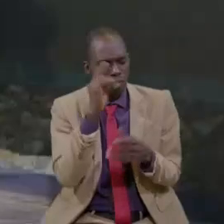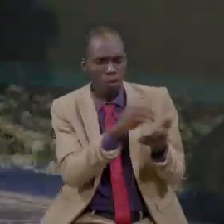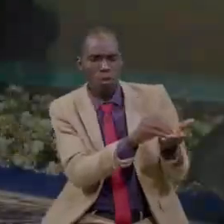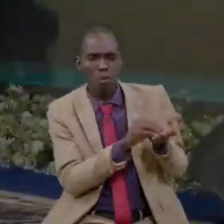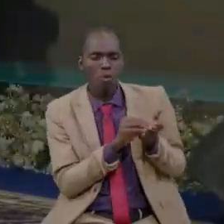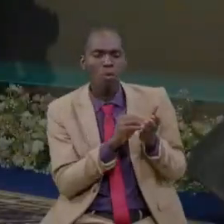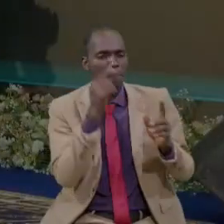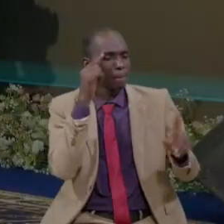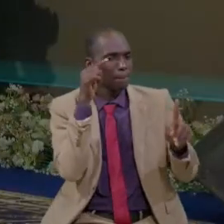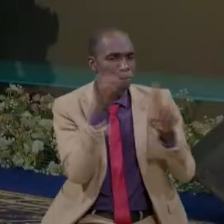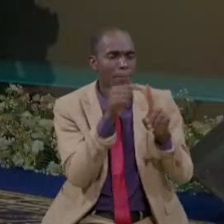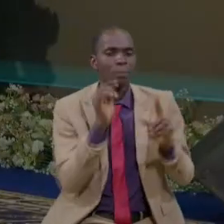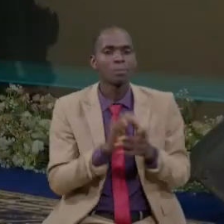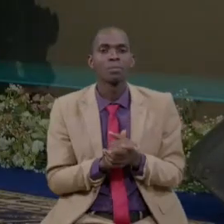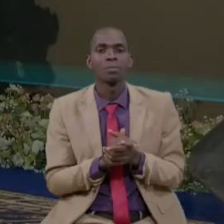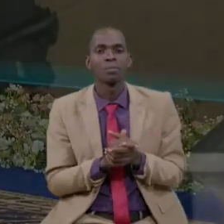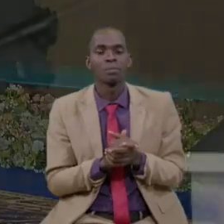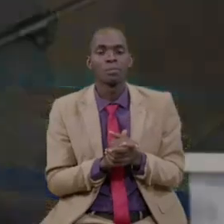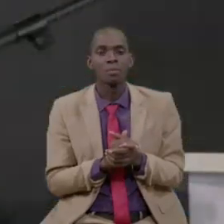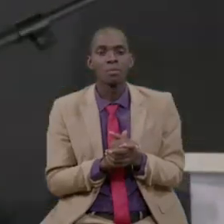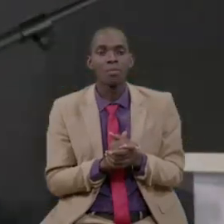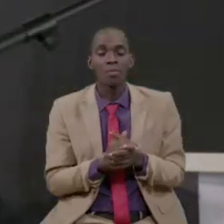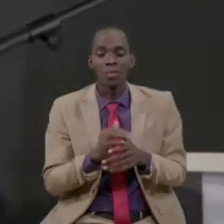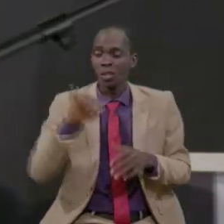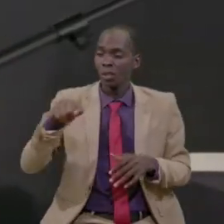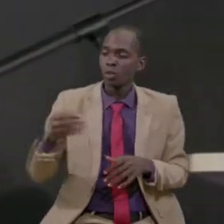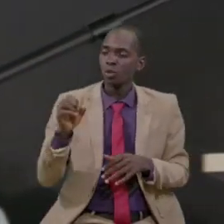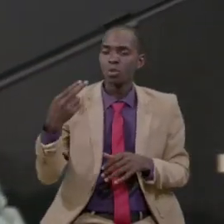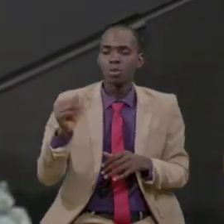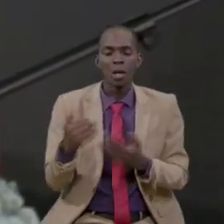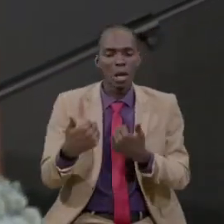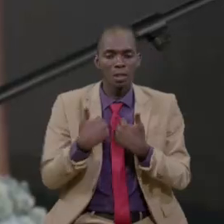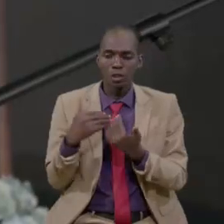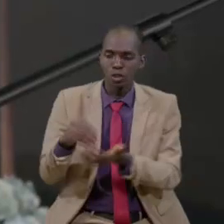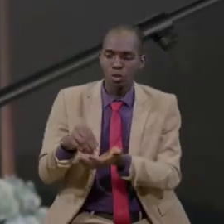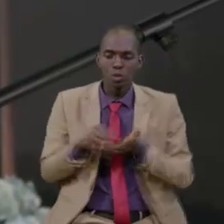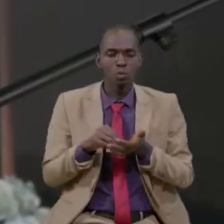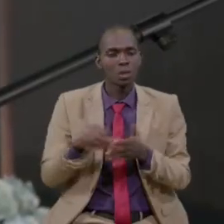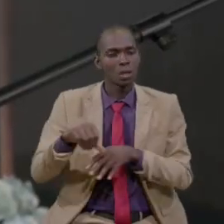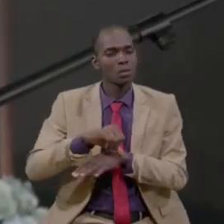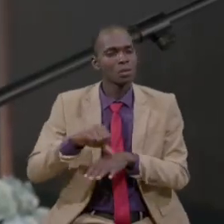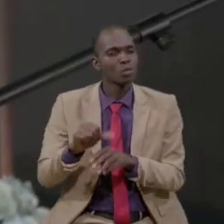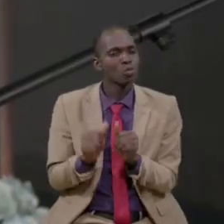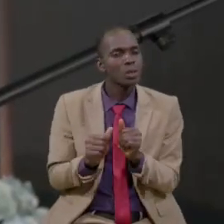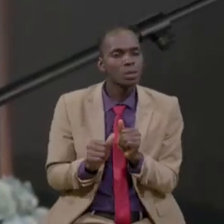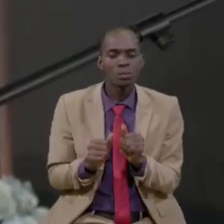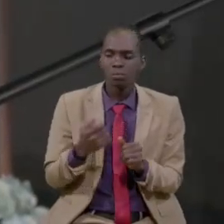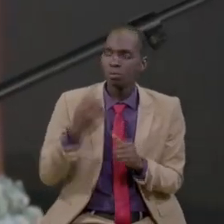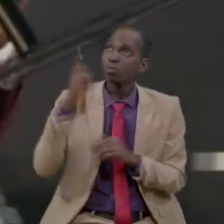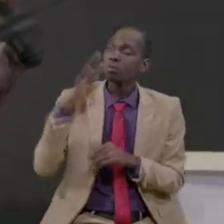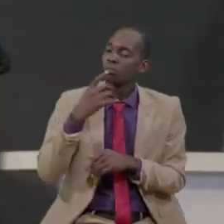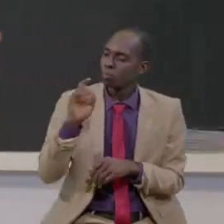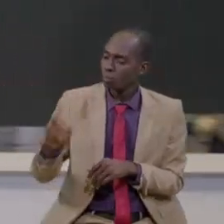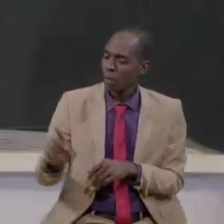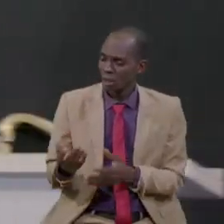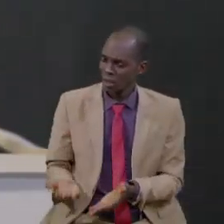had anointing. What kind of anointing? Rise up. My servant Moses is dead.